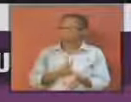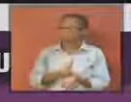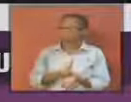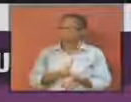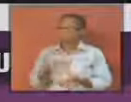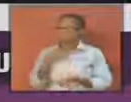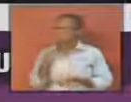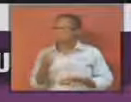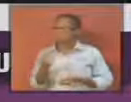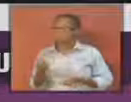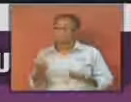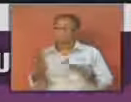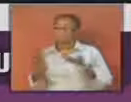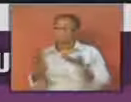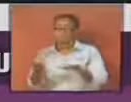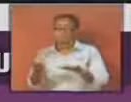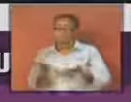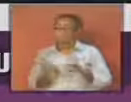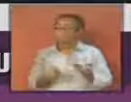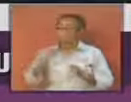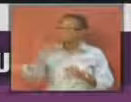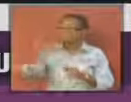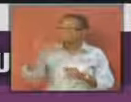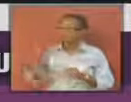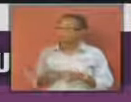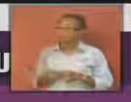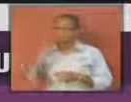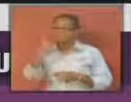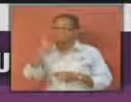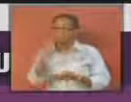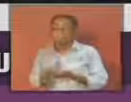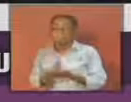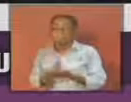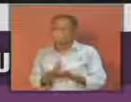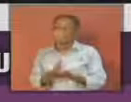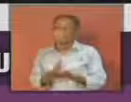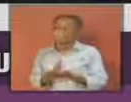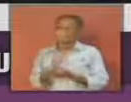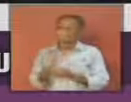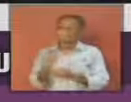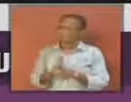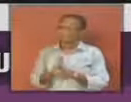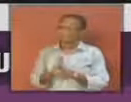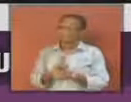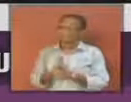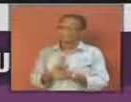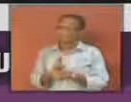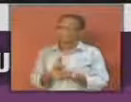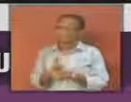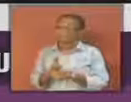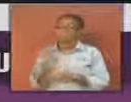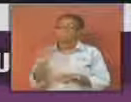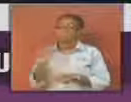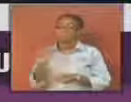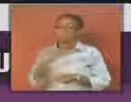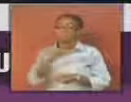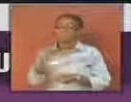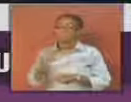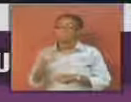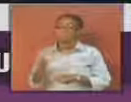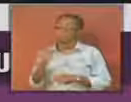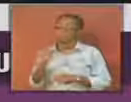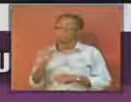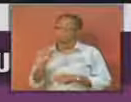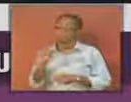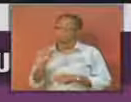that TNT stop using the drug azithromycin where antibiotic care is